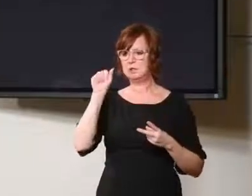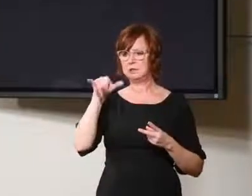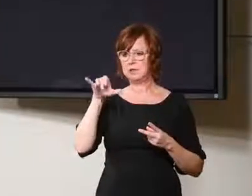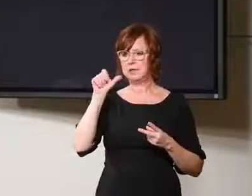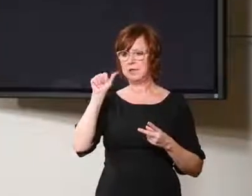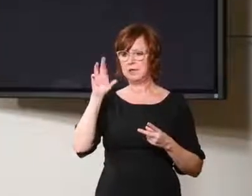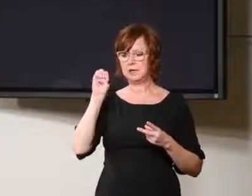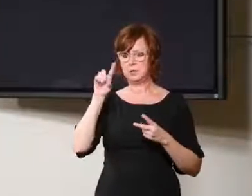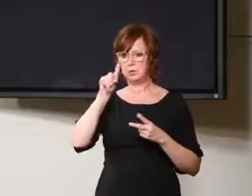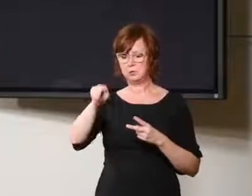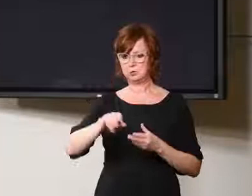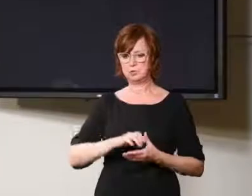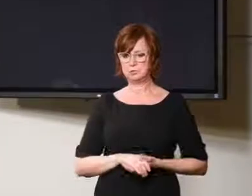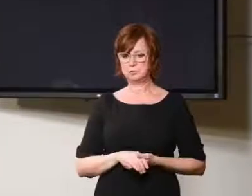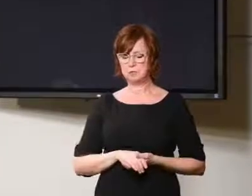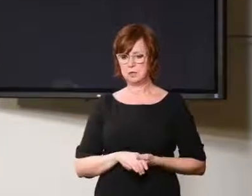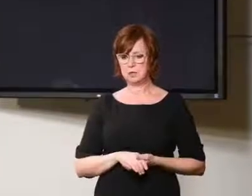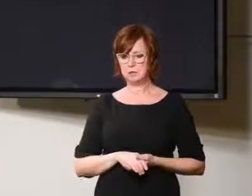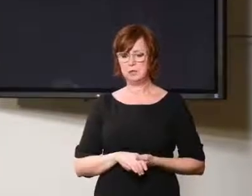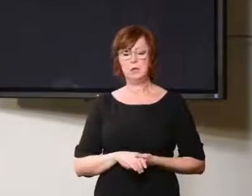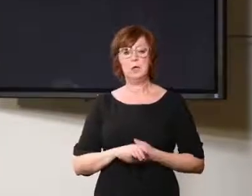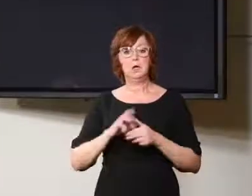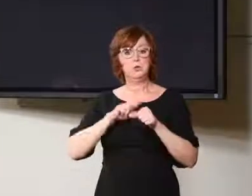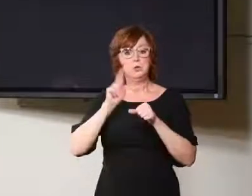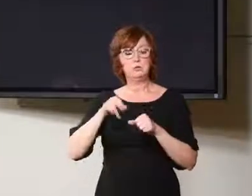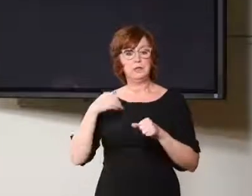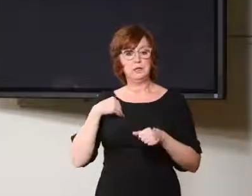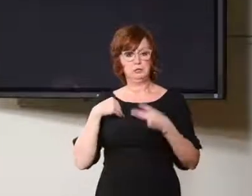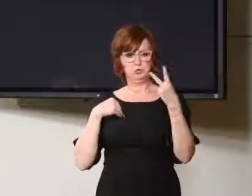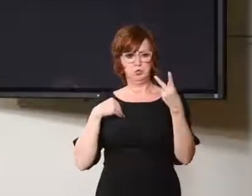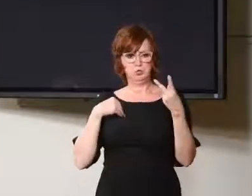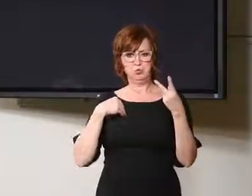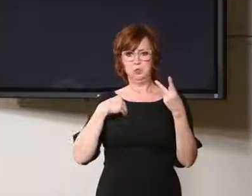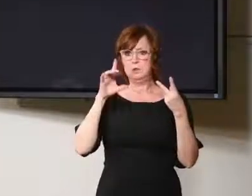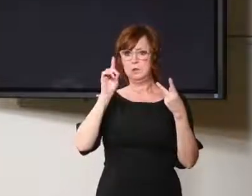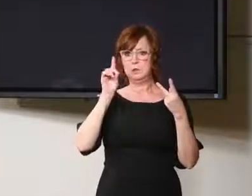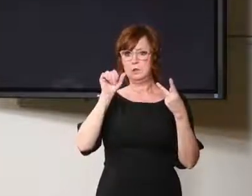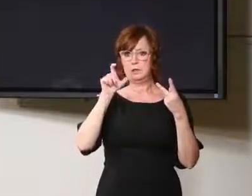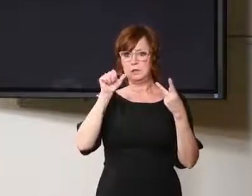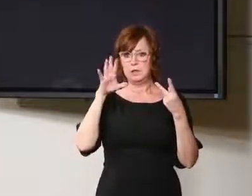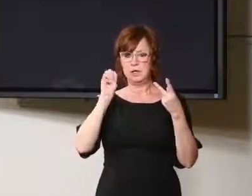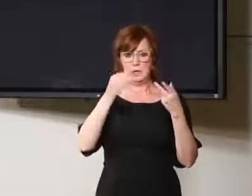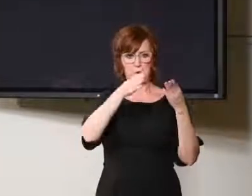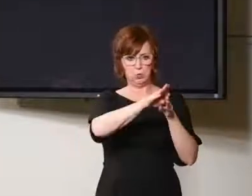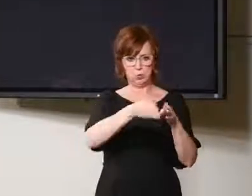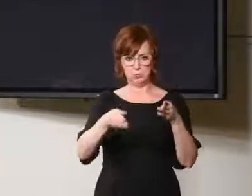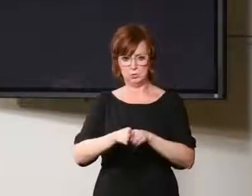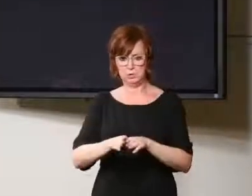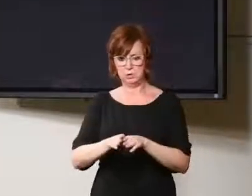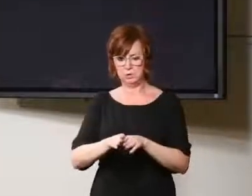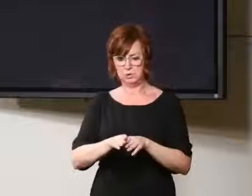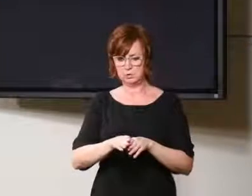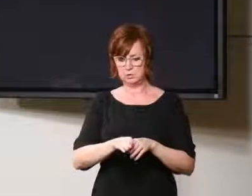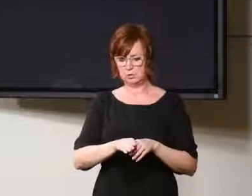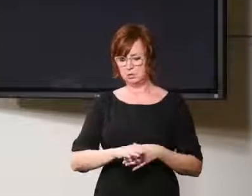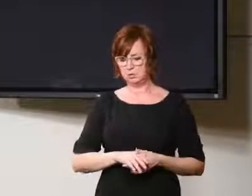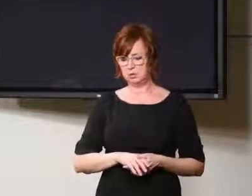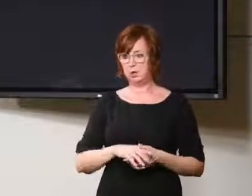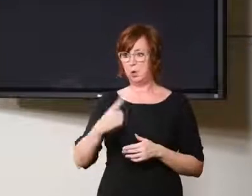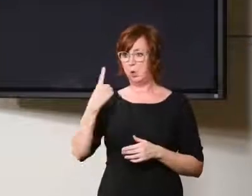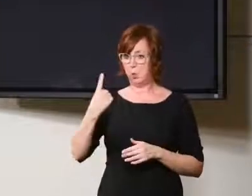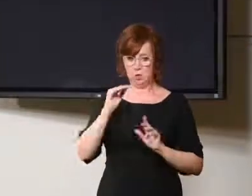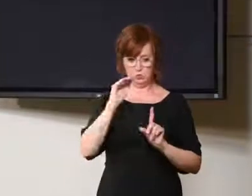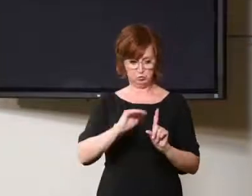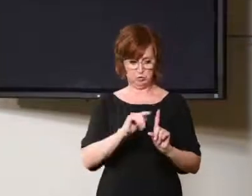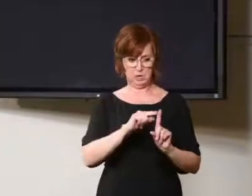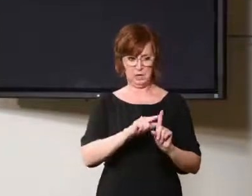A couple of Regina daycare centers have closed down due to a child being tested for COVID-19. And